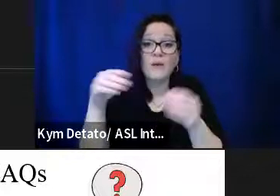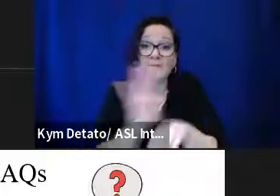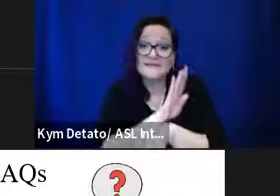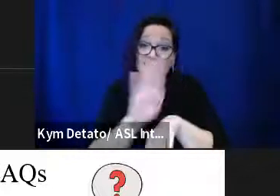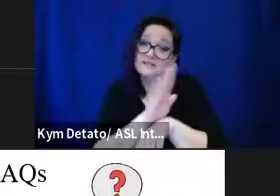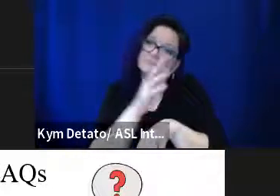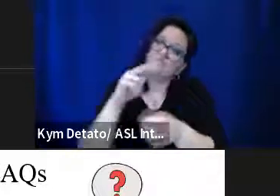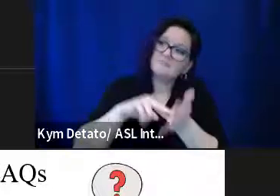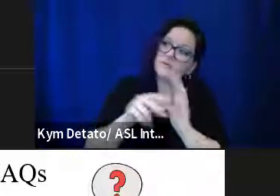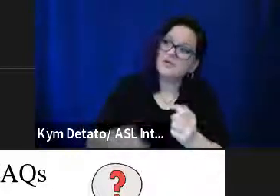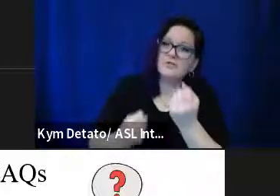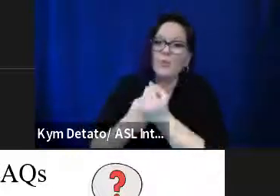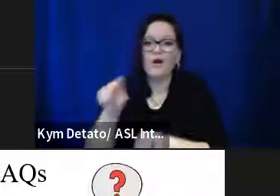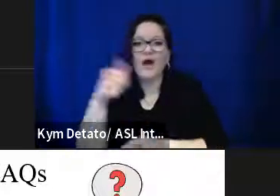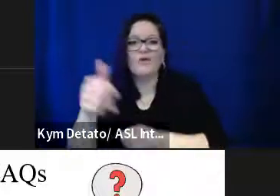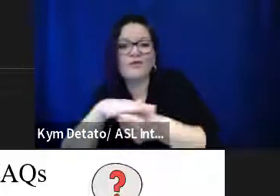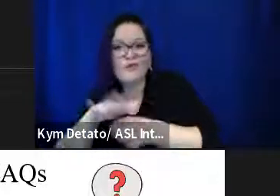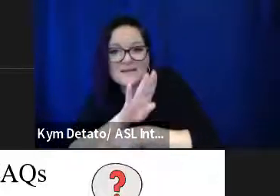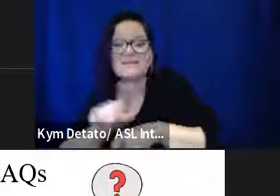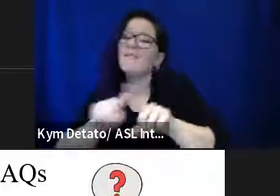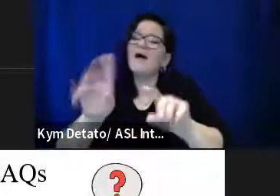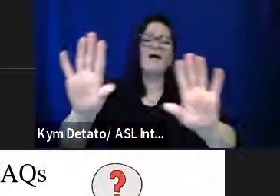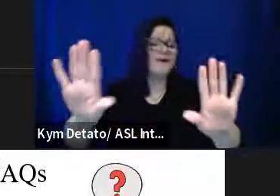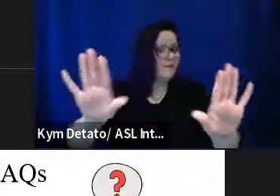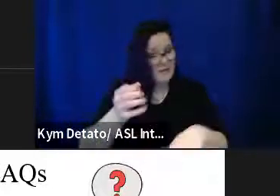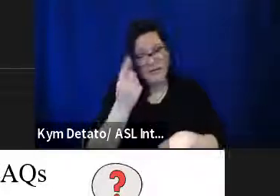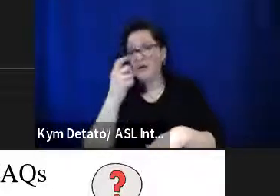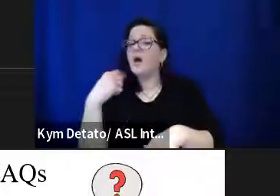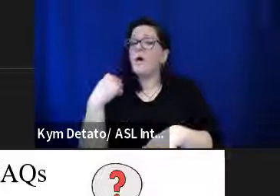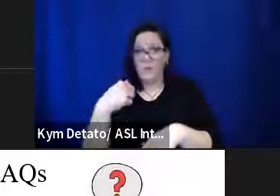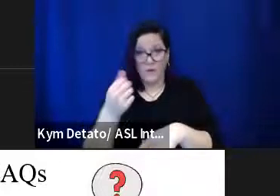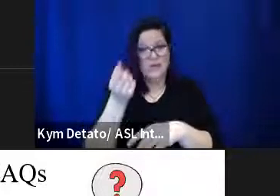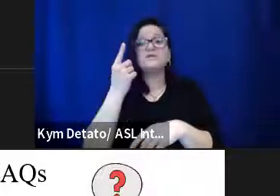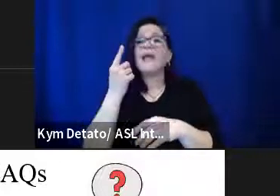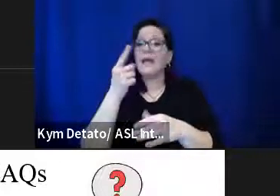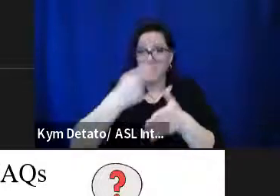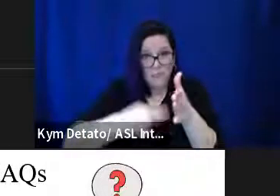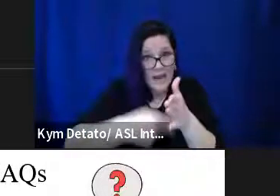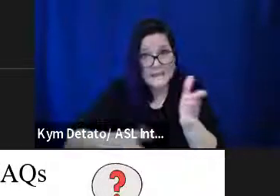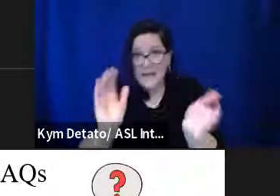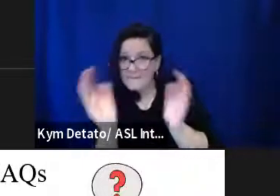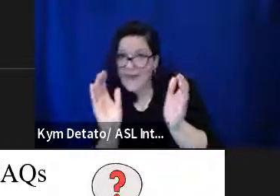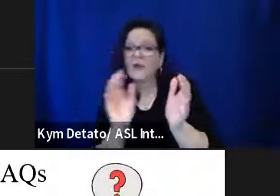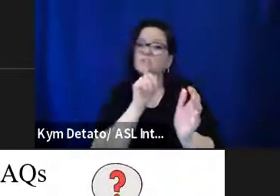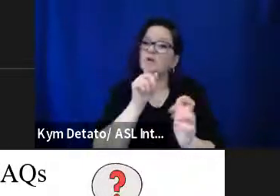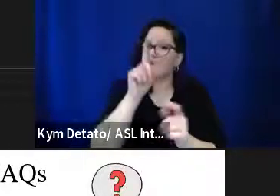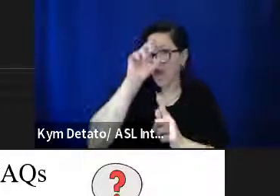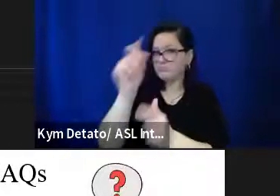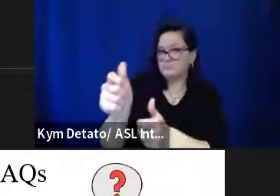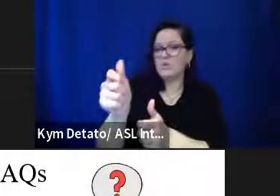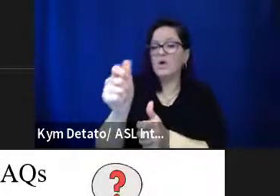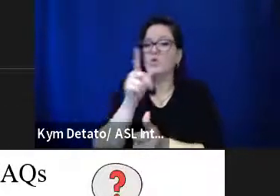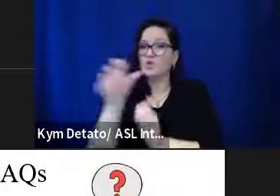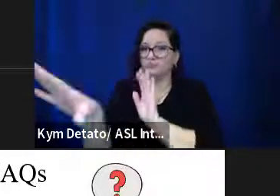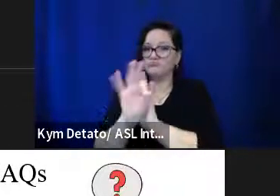work. But of course, we understand that you are price comparing, and that is to your own discretion of who you select for the